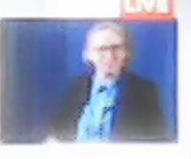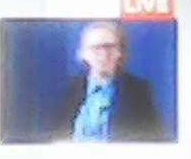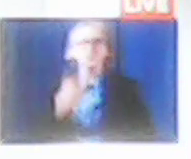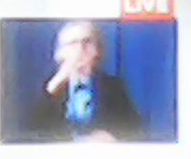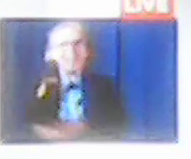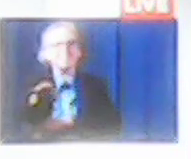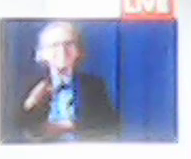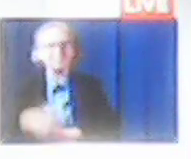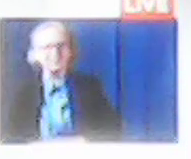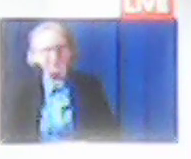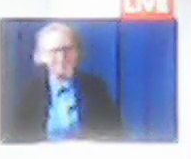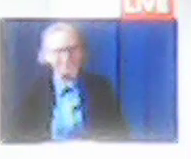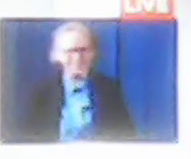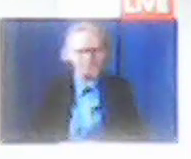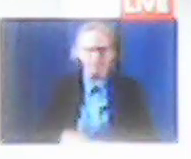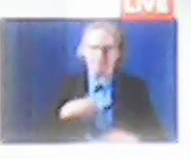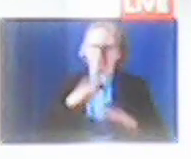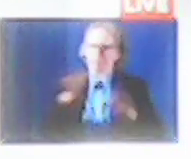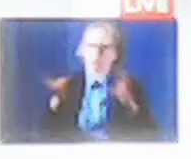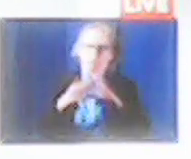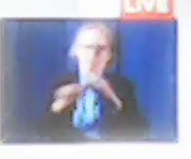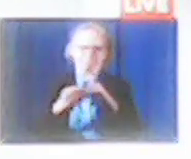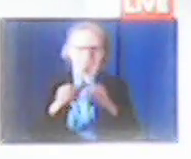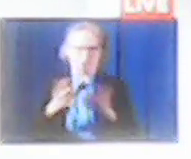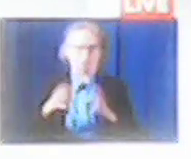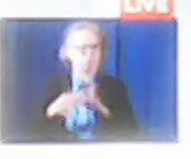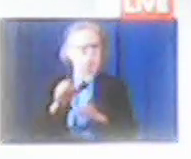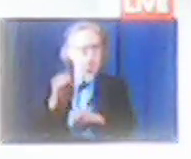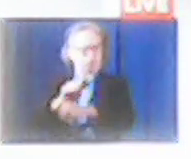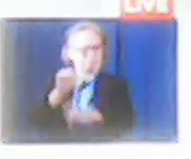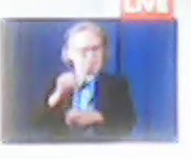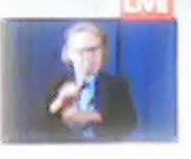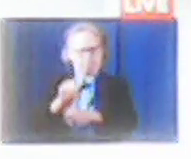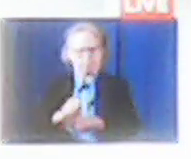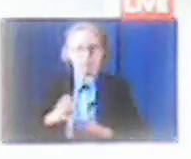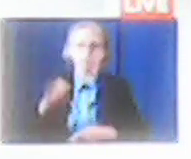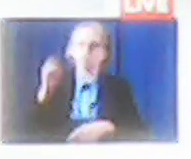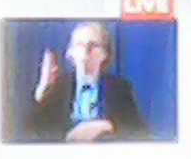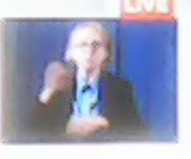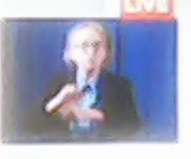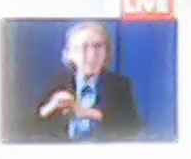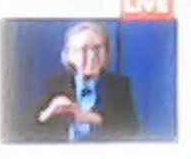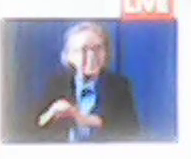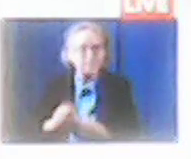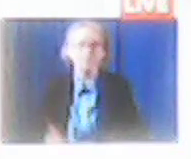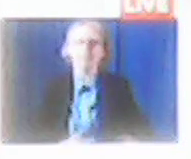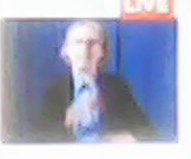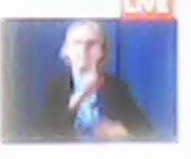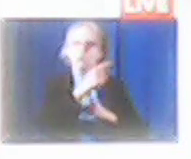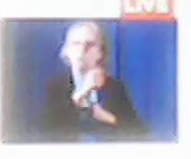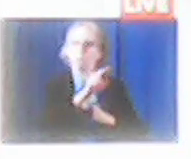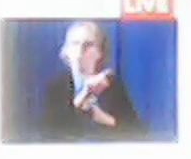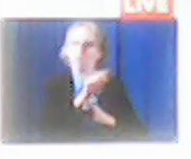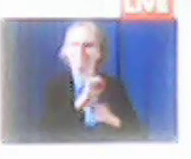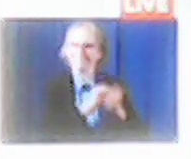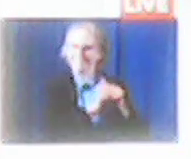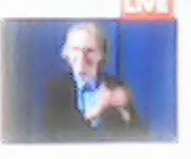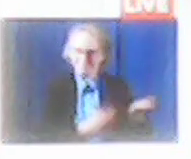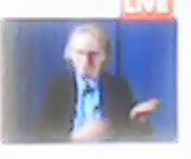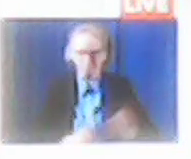We had a couple other things. John, I'm going to look at this map a moment. I'm going to refer to you, and then I'll come right back, and then we'll get to